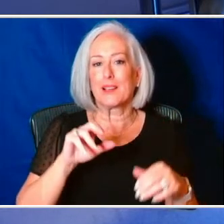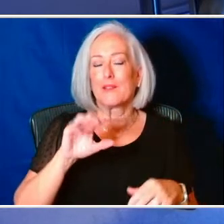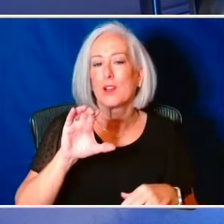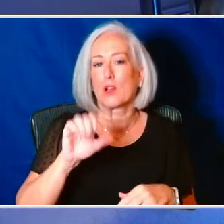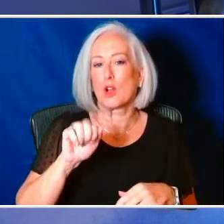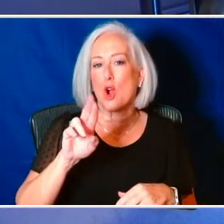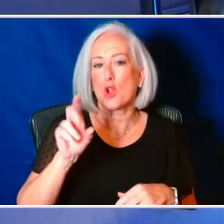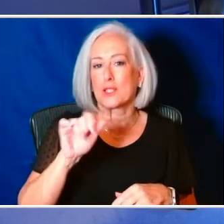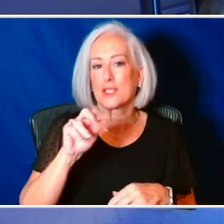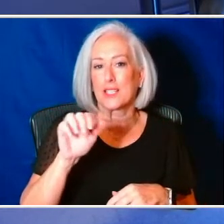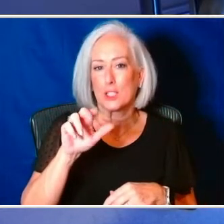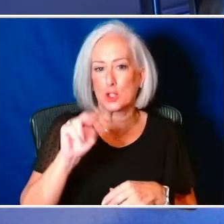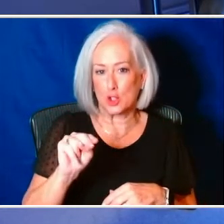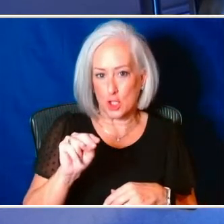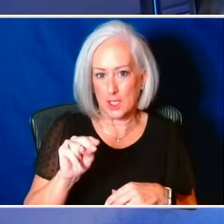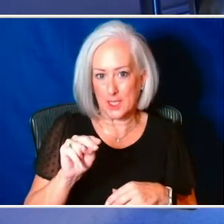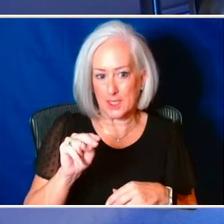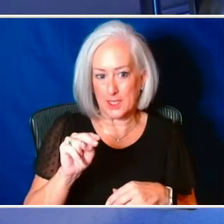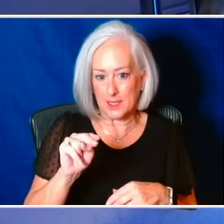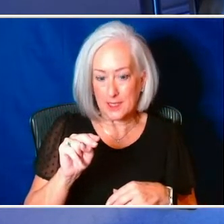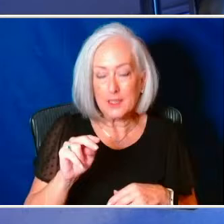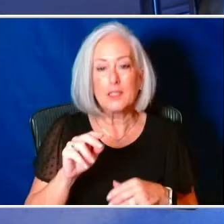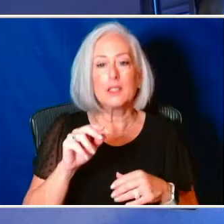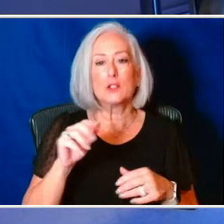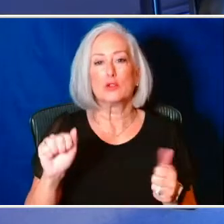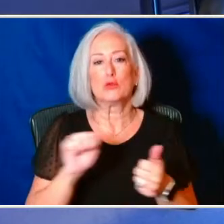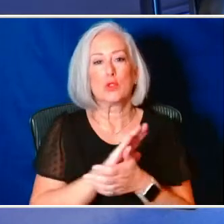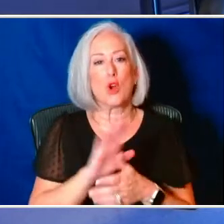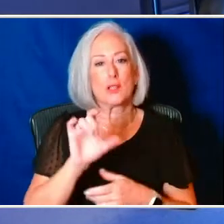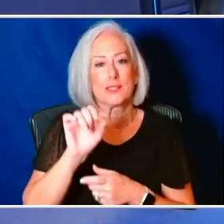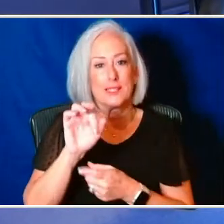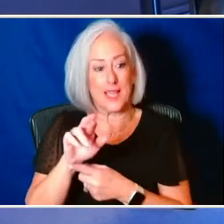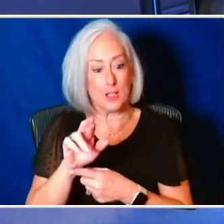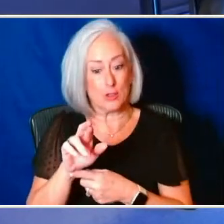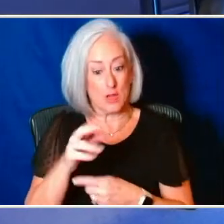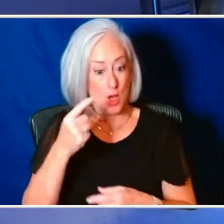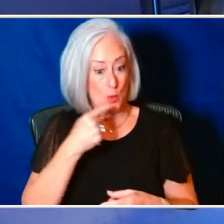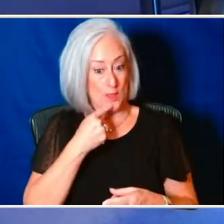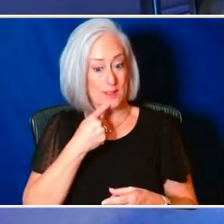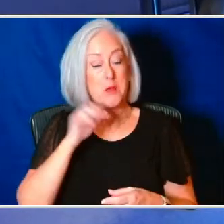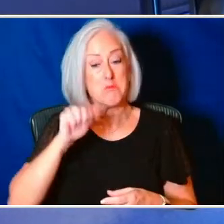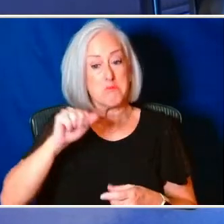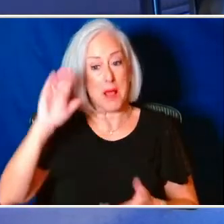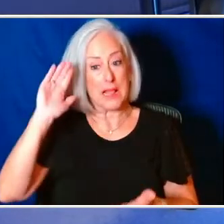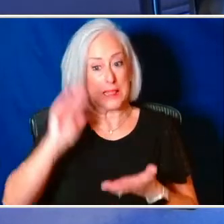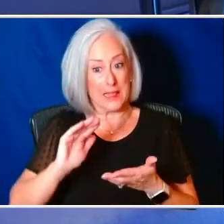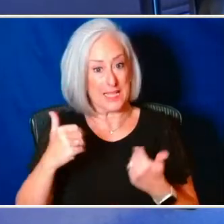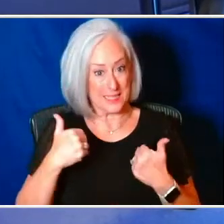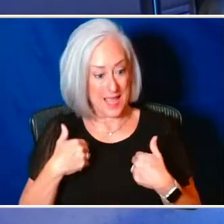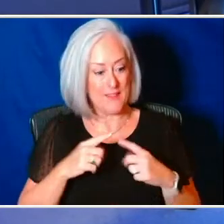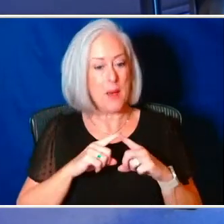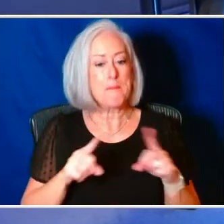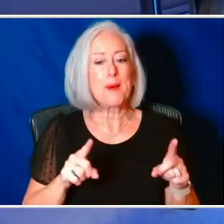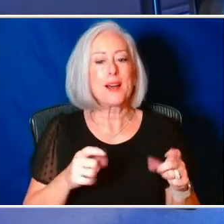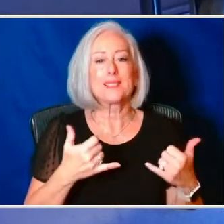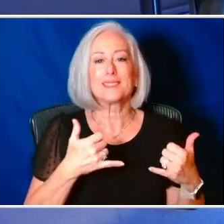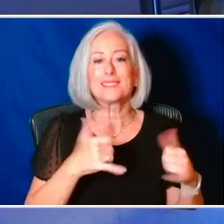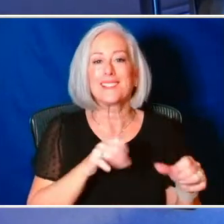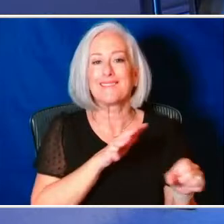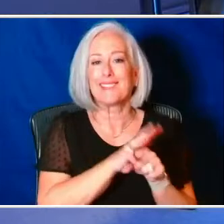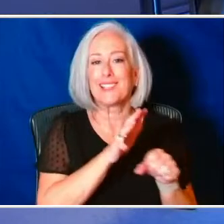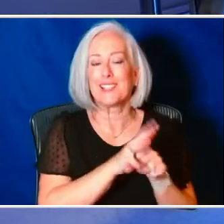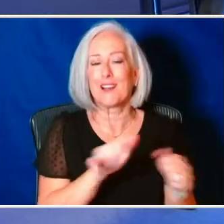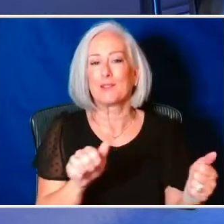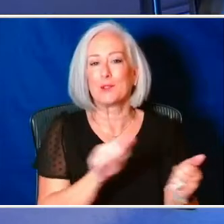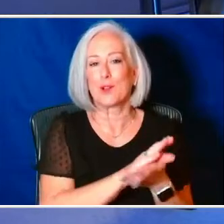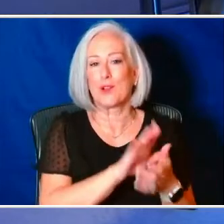has more than enough to do it, which I think is what we're going to find out that the evidence shows. So we put a QR code up on the screen for anyone who would like more information on